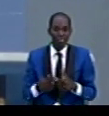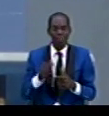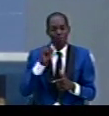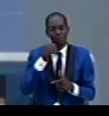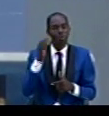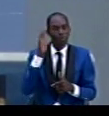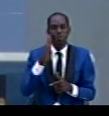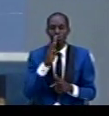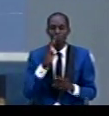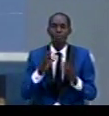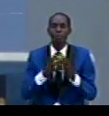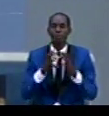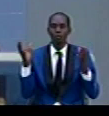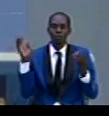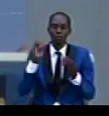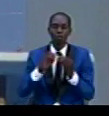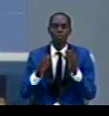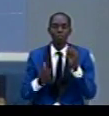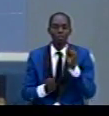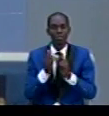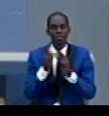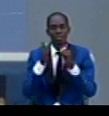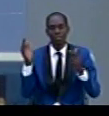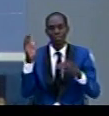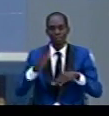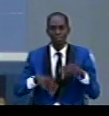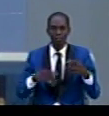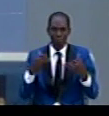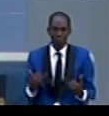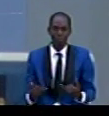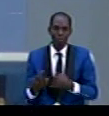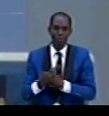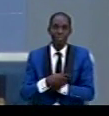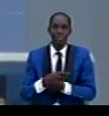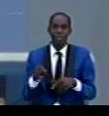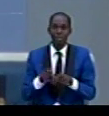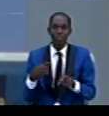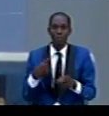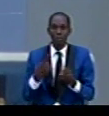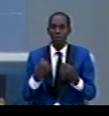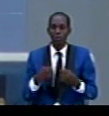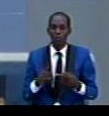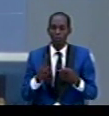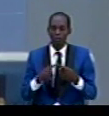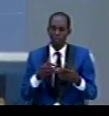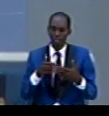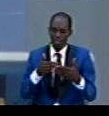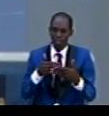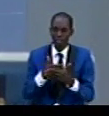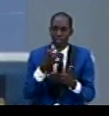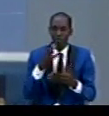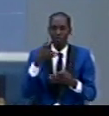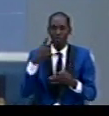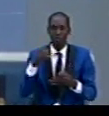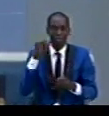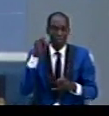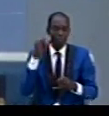today, because as we are coming closer to the end of the crusade, it is getting better.